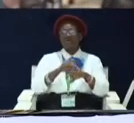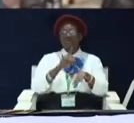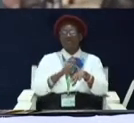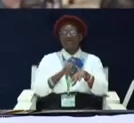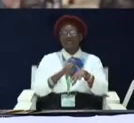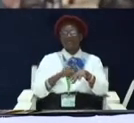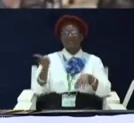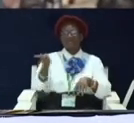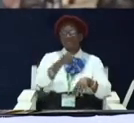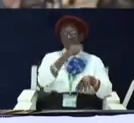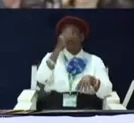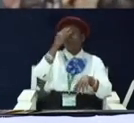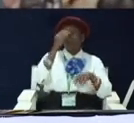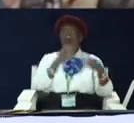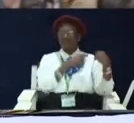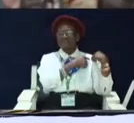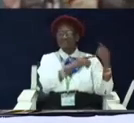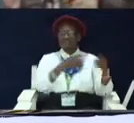started,